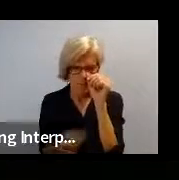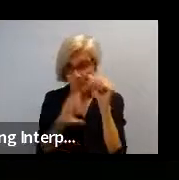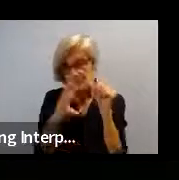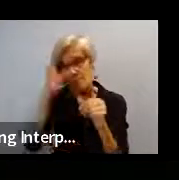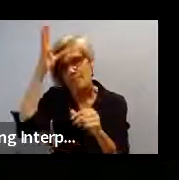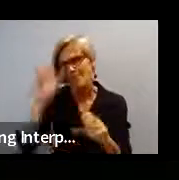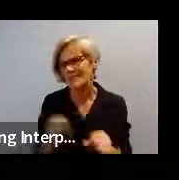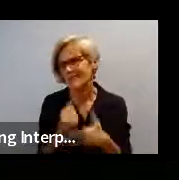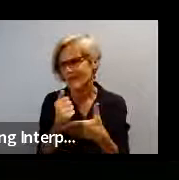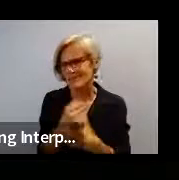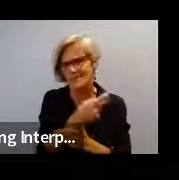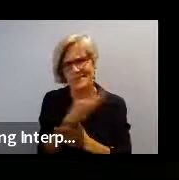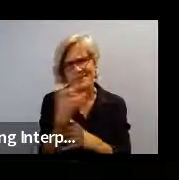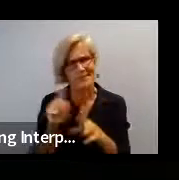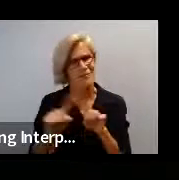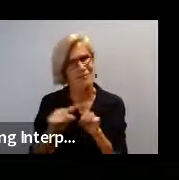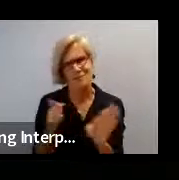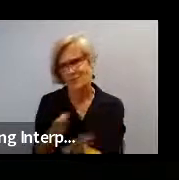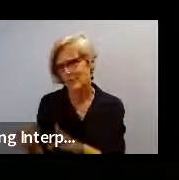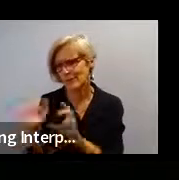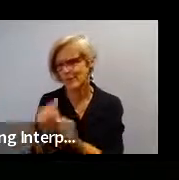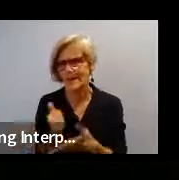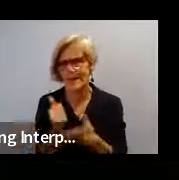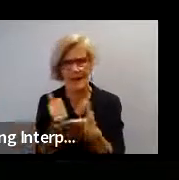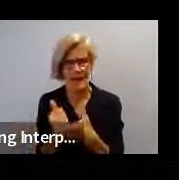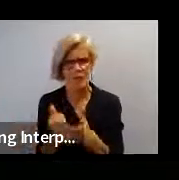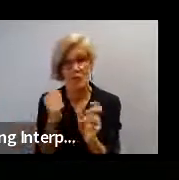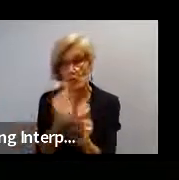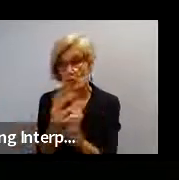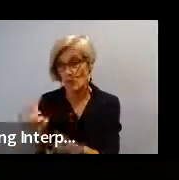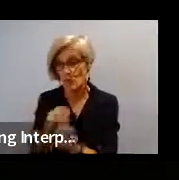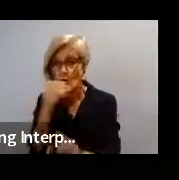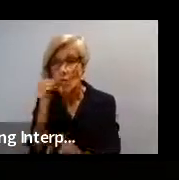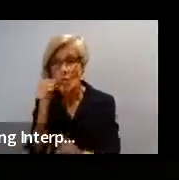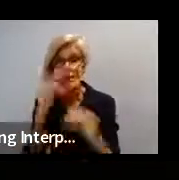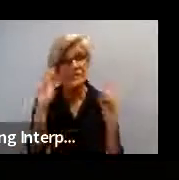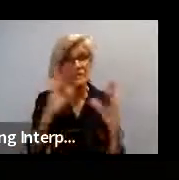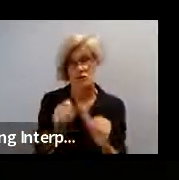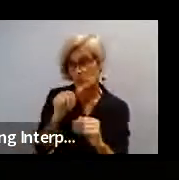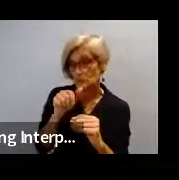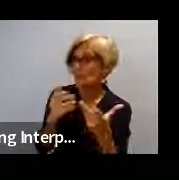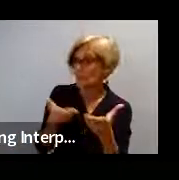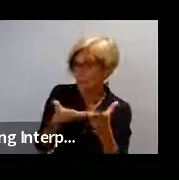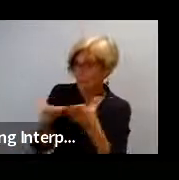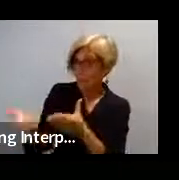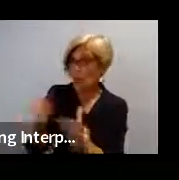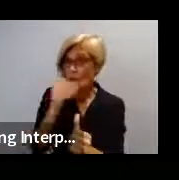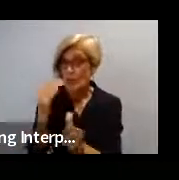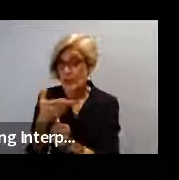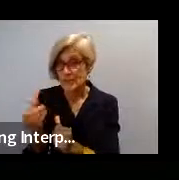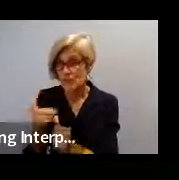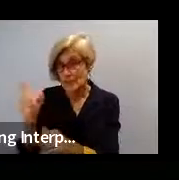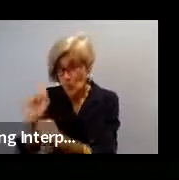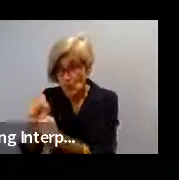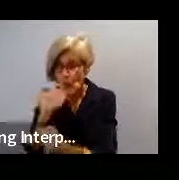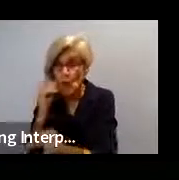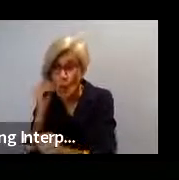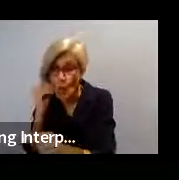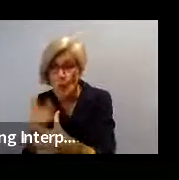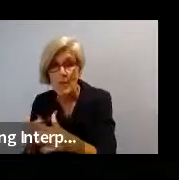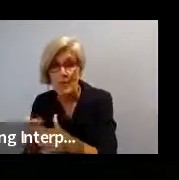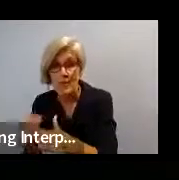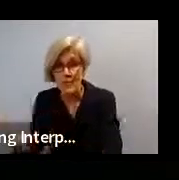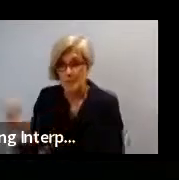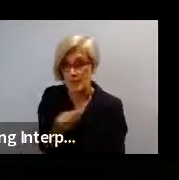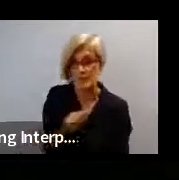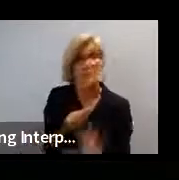with prep from home. Teachers can send home items for you to work on and return to school. If we allow adults to come on campus, we